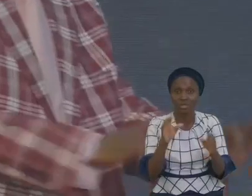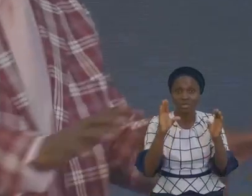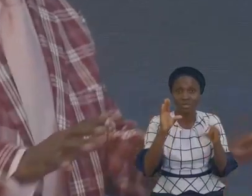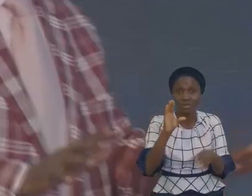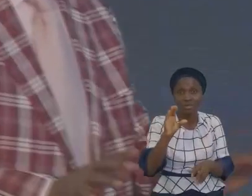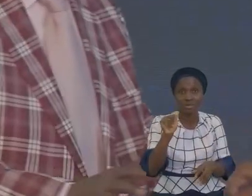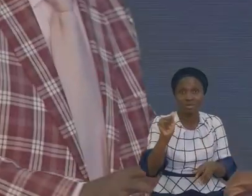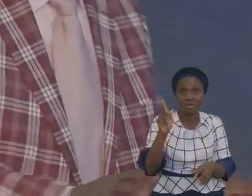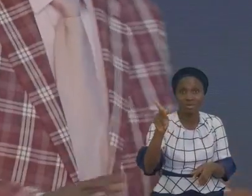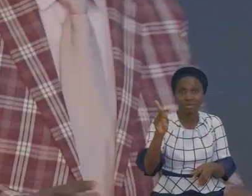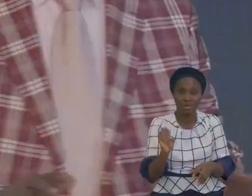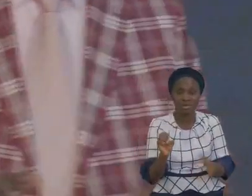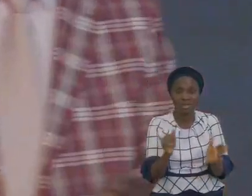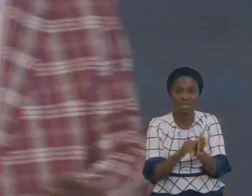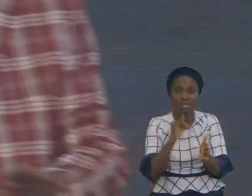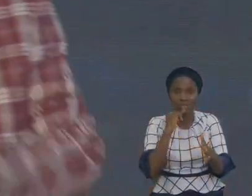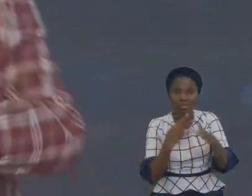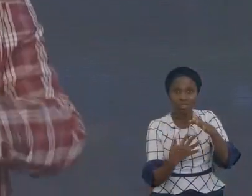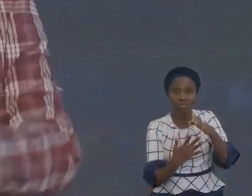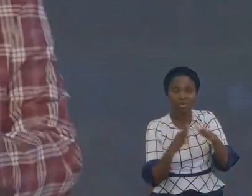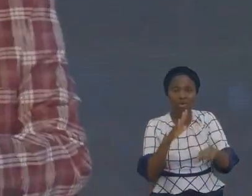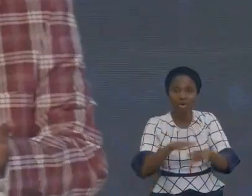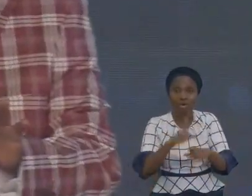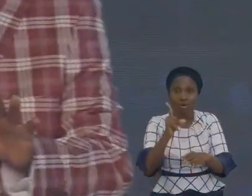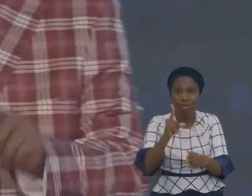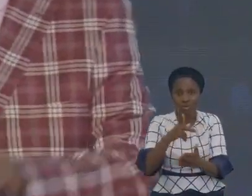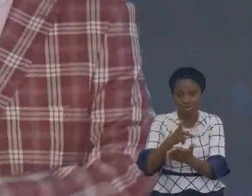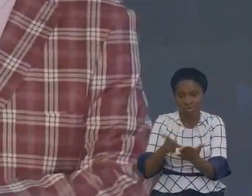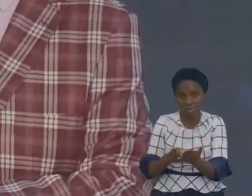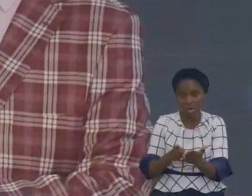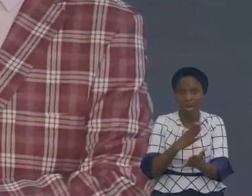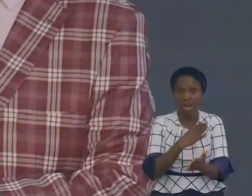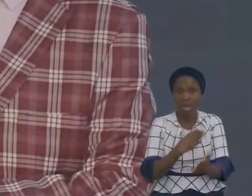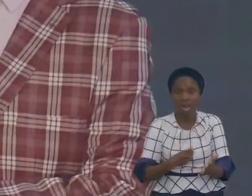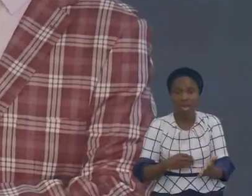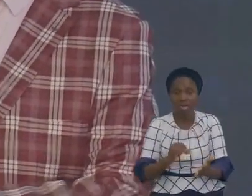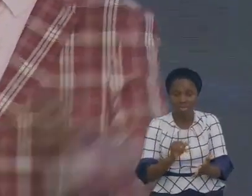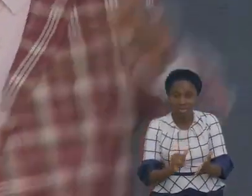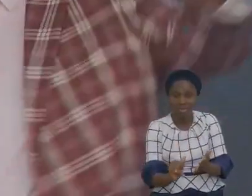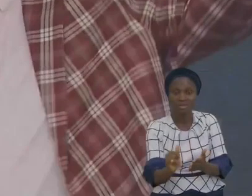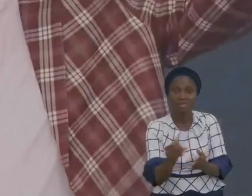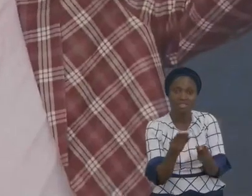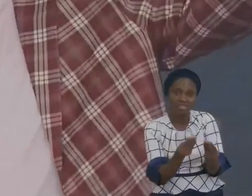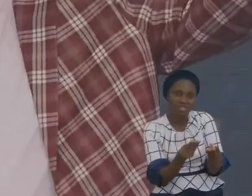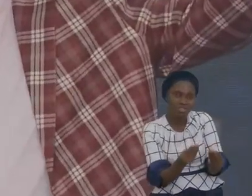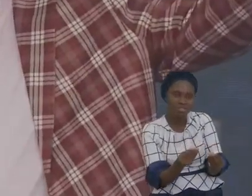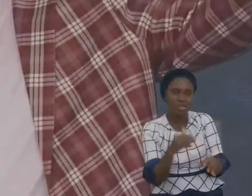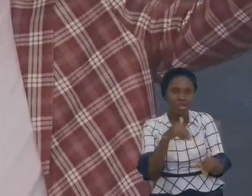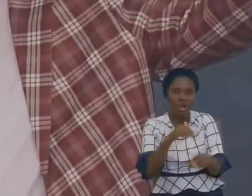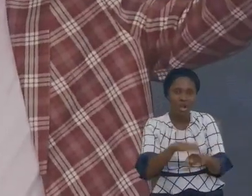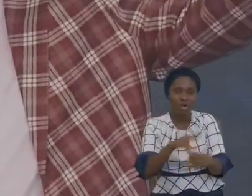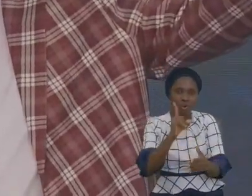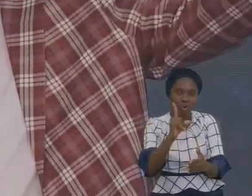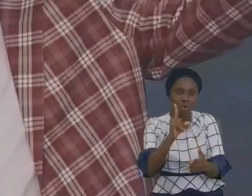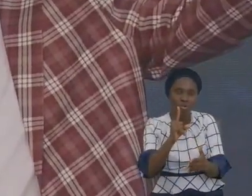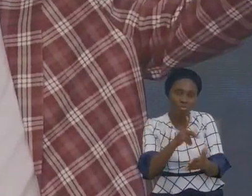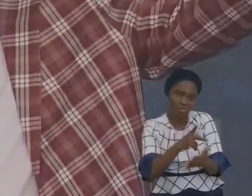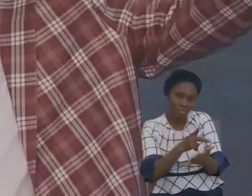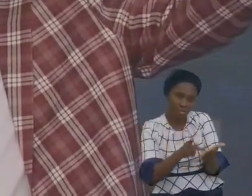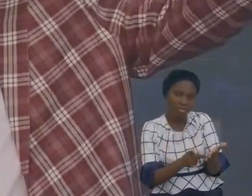Every part of your life, every part of your life, the spiritual and the secular,